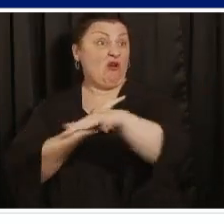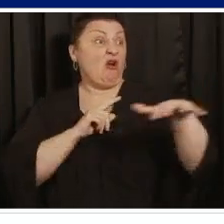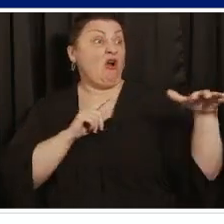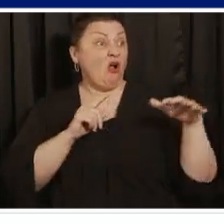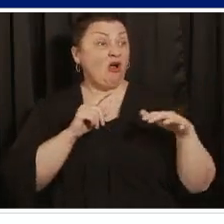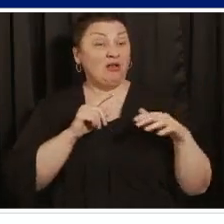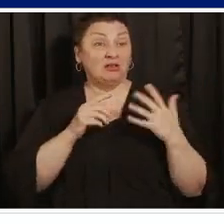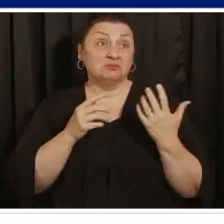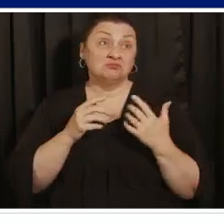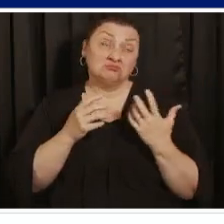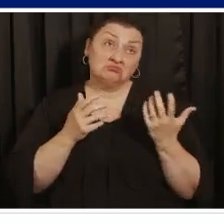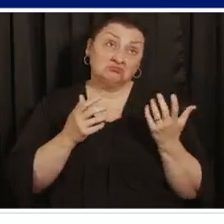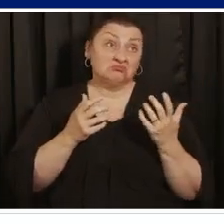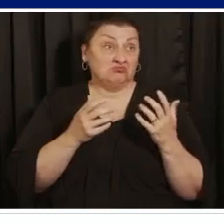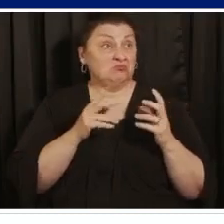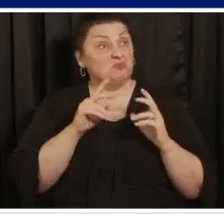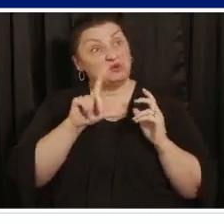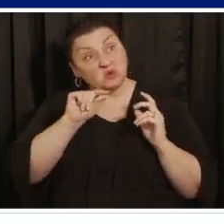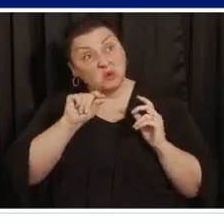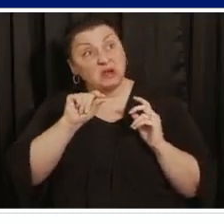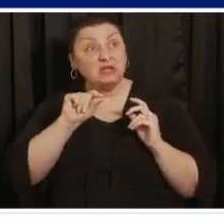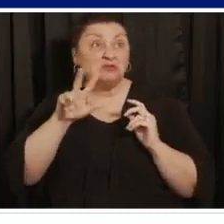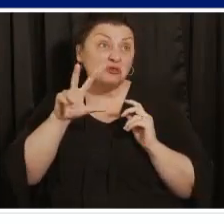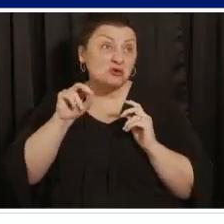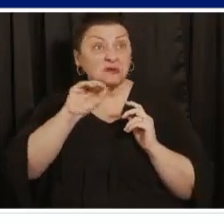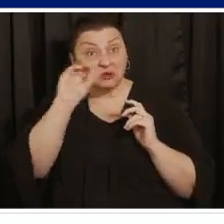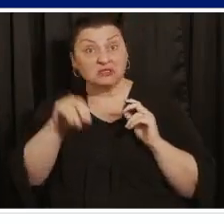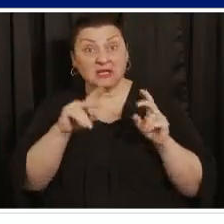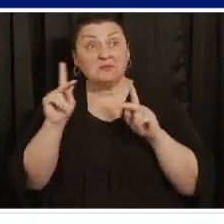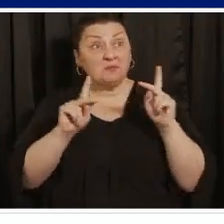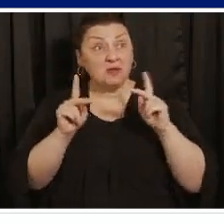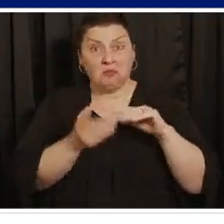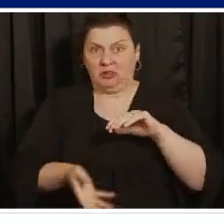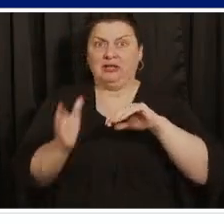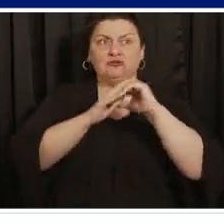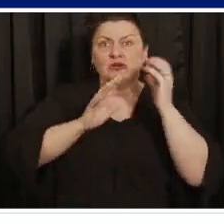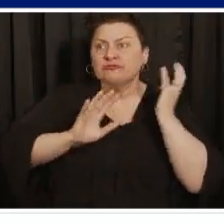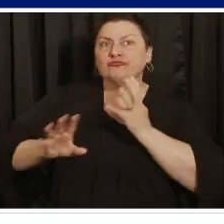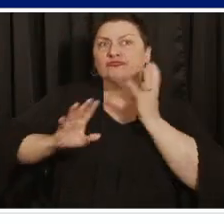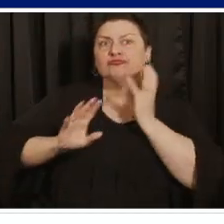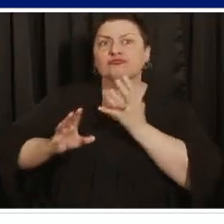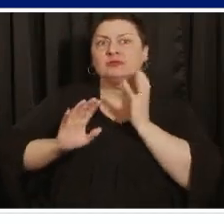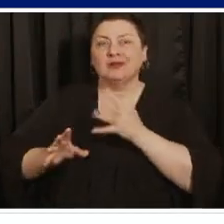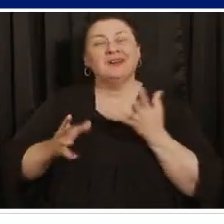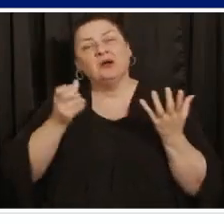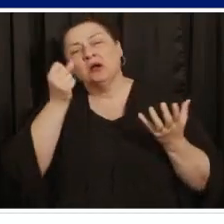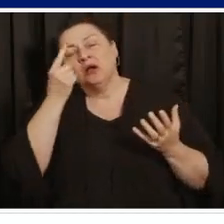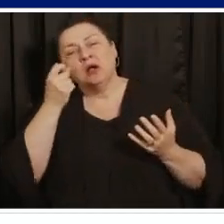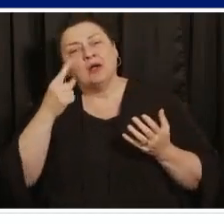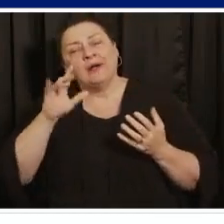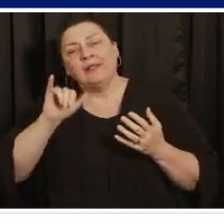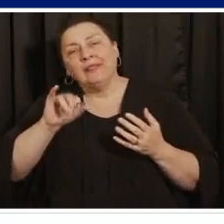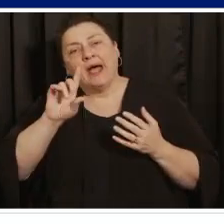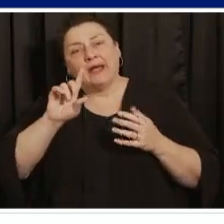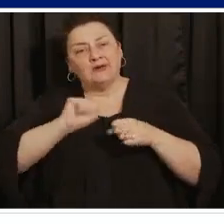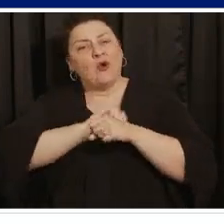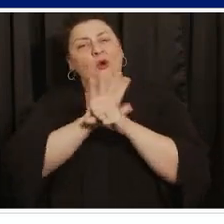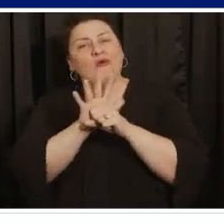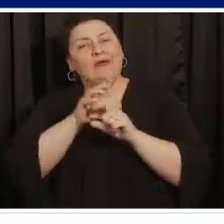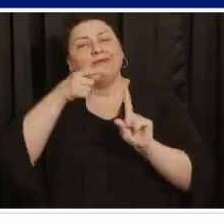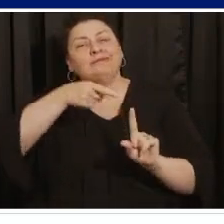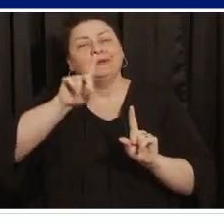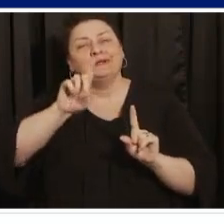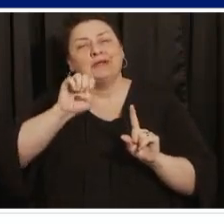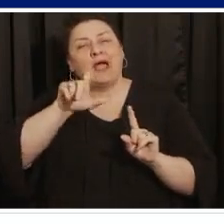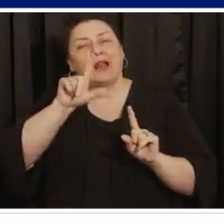to 30% range, but in part because of the response of folks to the Delta variant and what's happening here and in other states. But it's been a